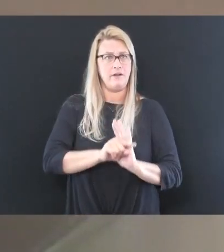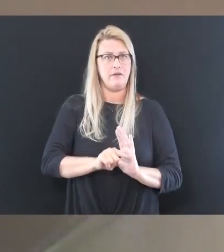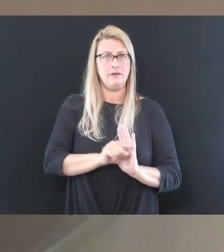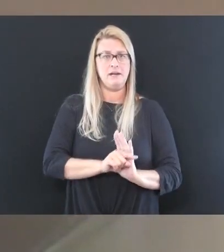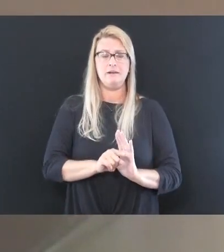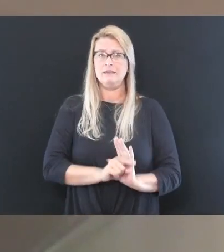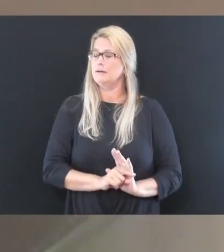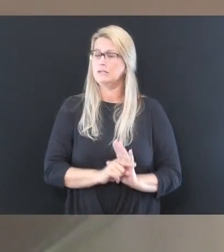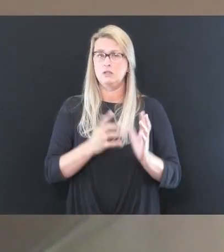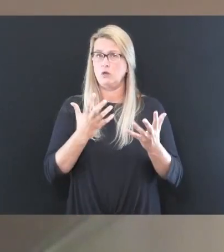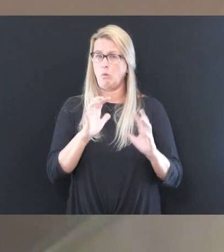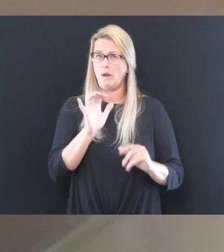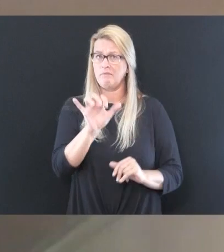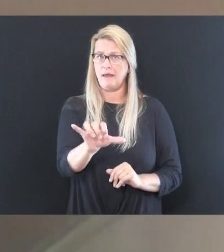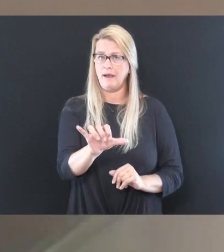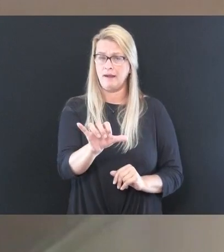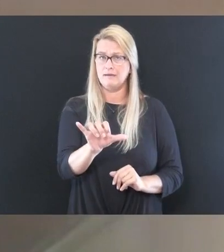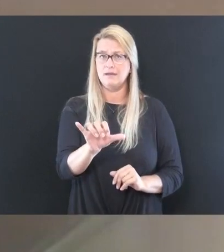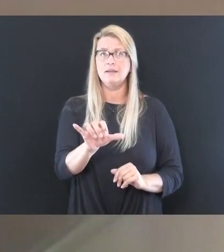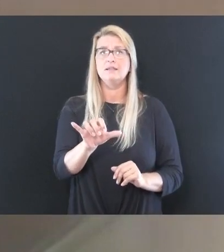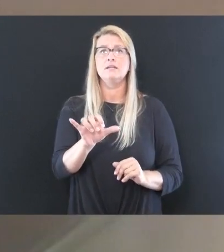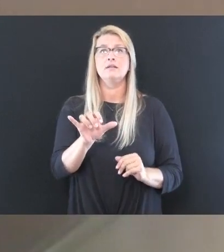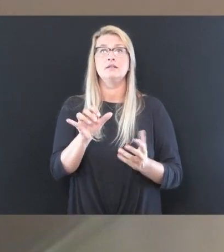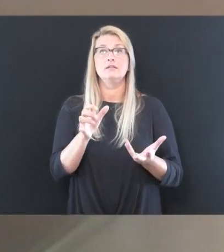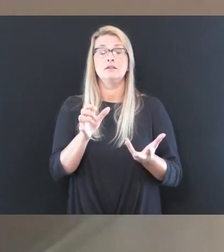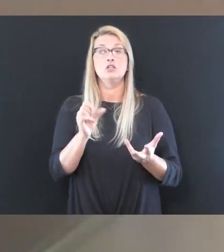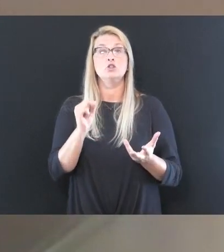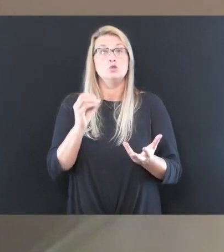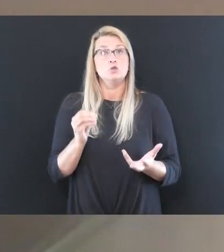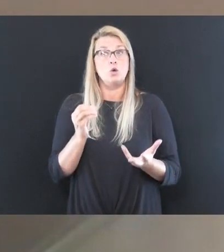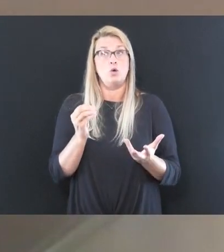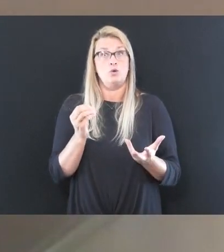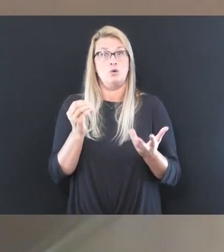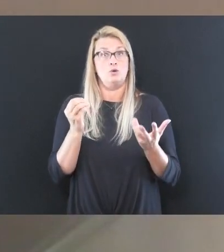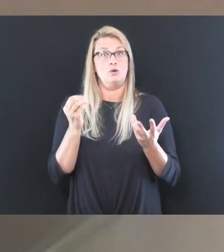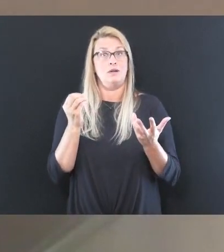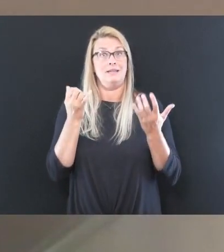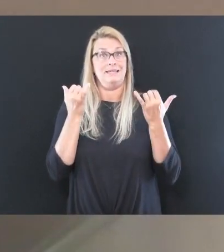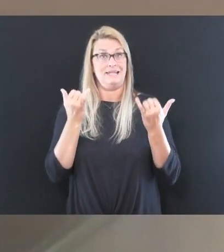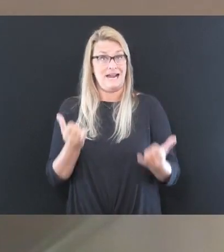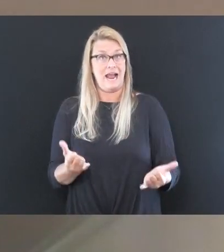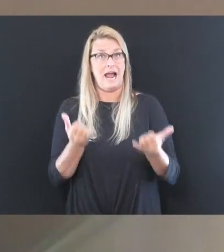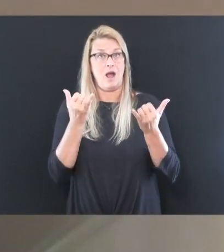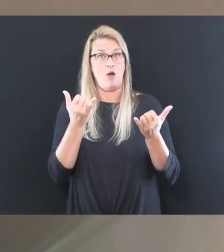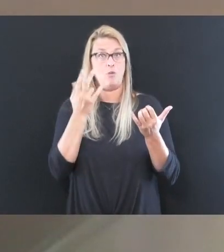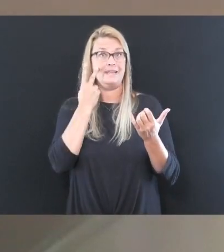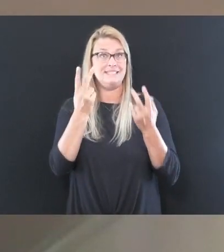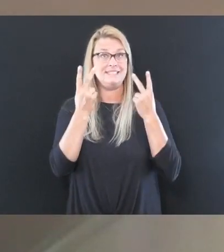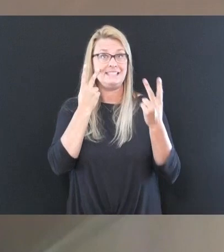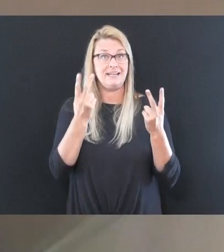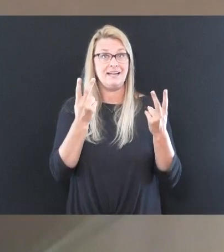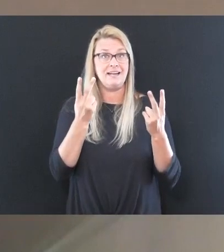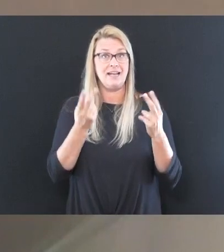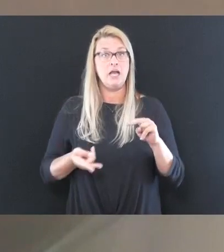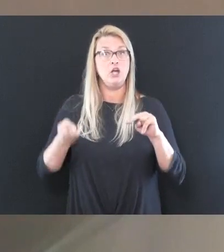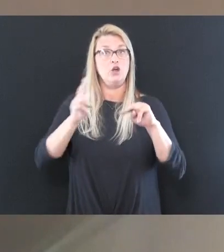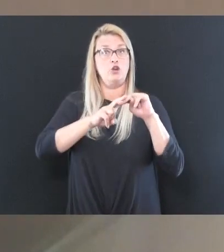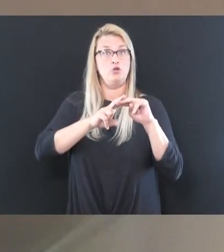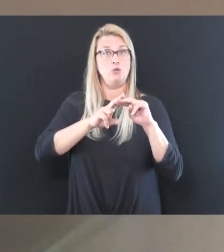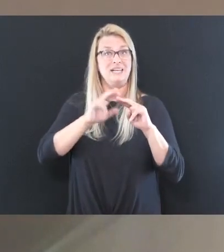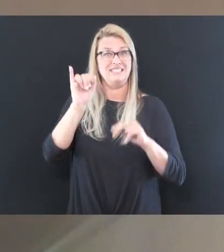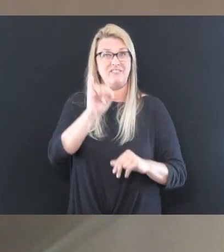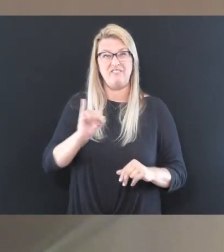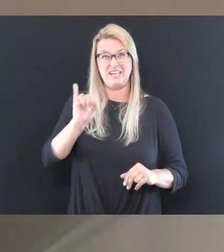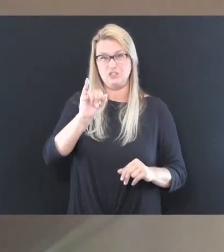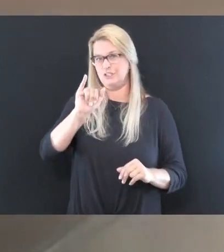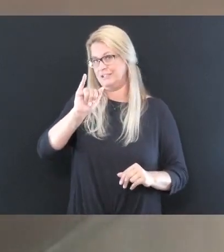bring your infection rate down is you just don't measure it. But what we saw an increasing amount of infection in the state of